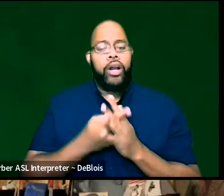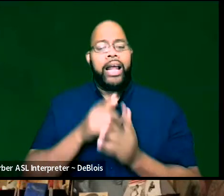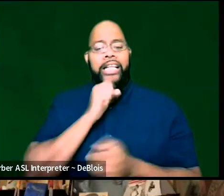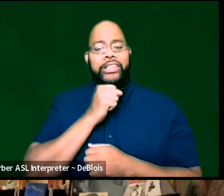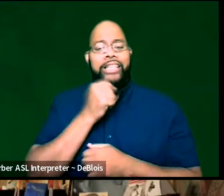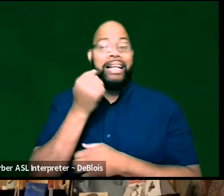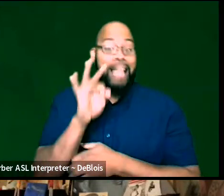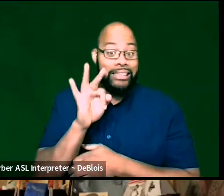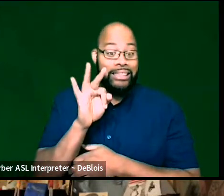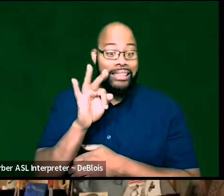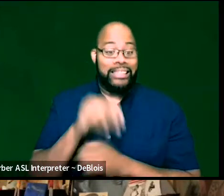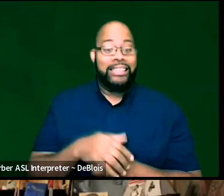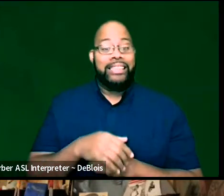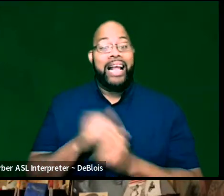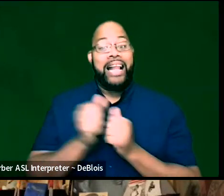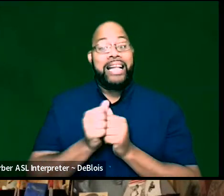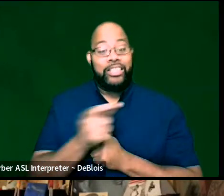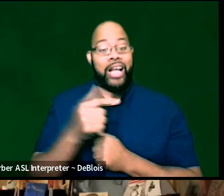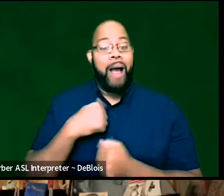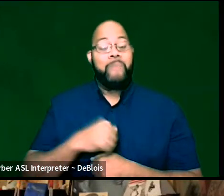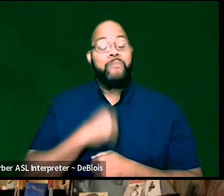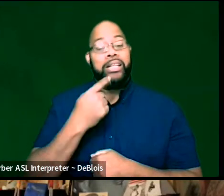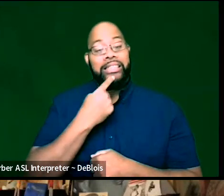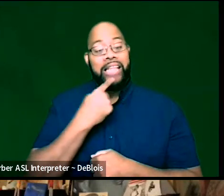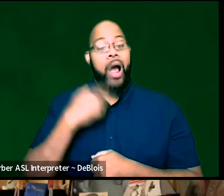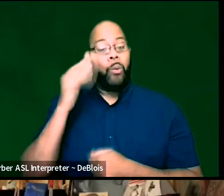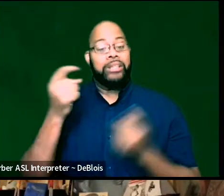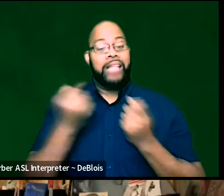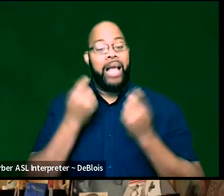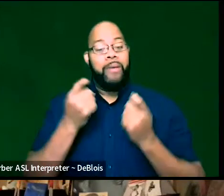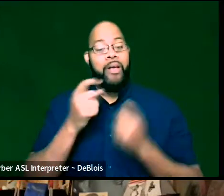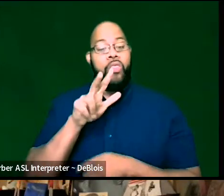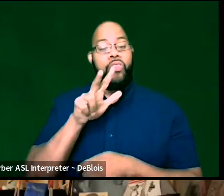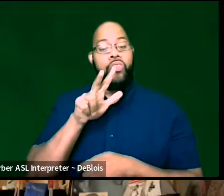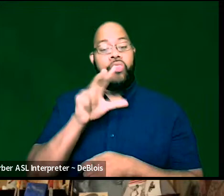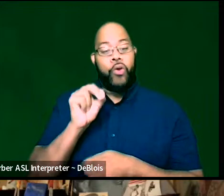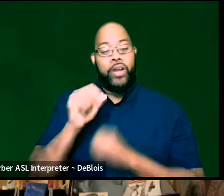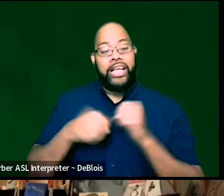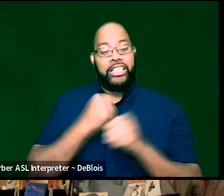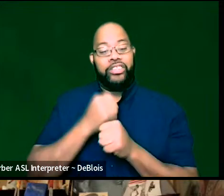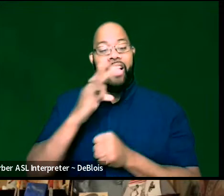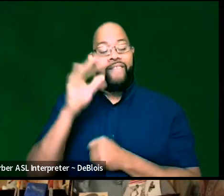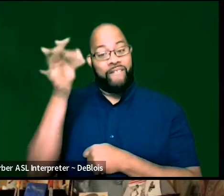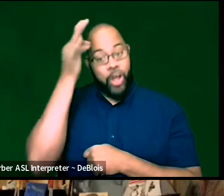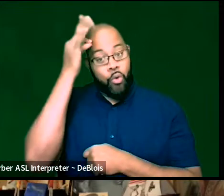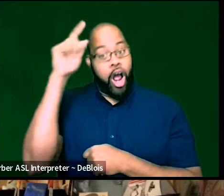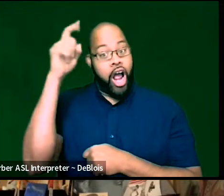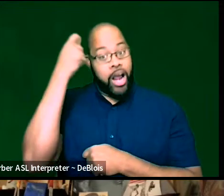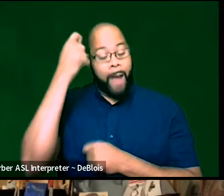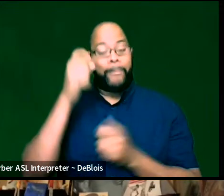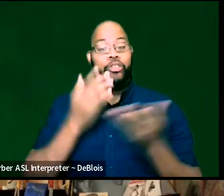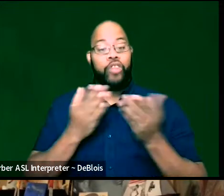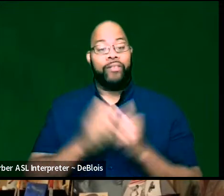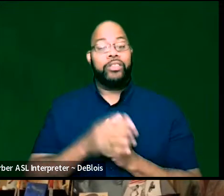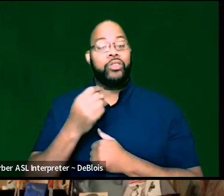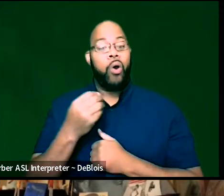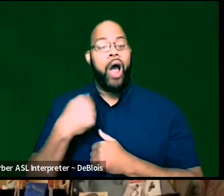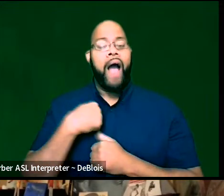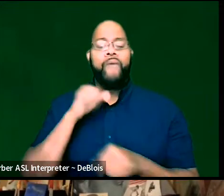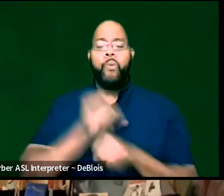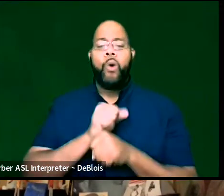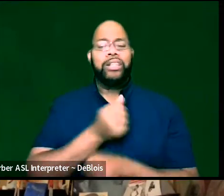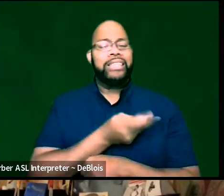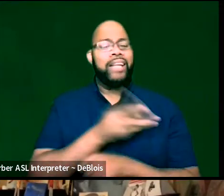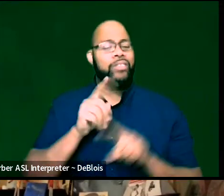of 19. And next year, I'm proud to say I will celebrate 30 years of federal government service. So I've worked in